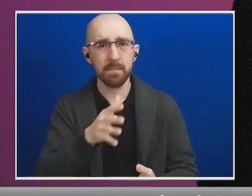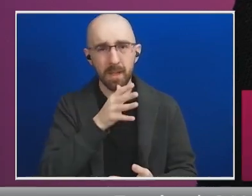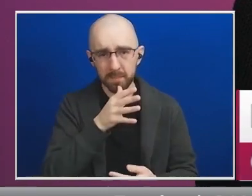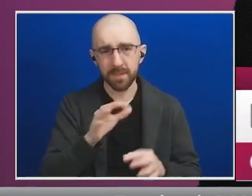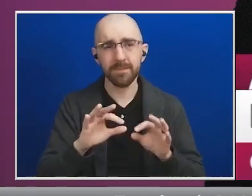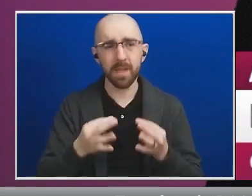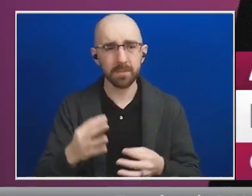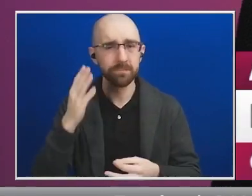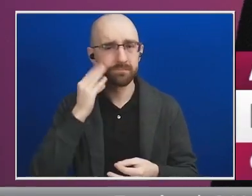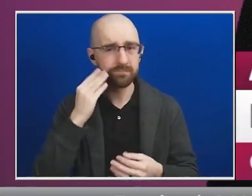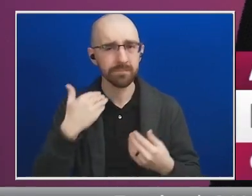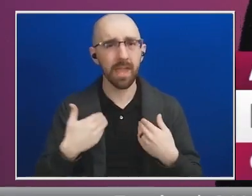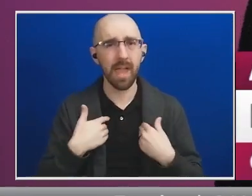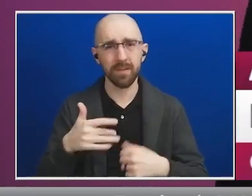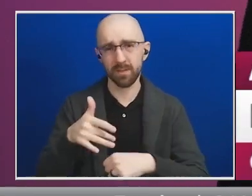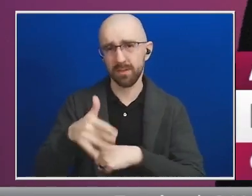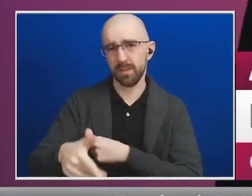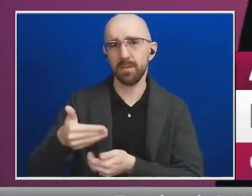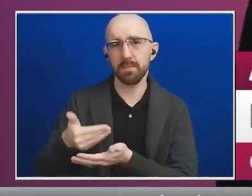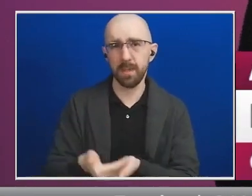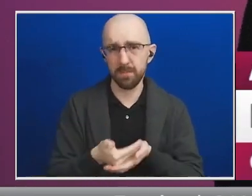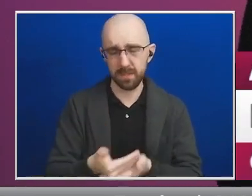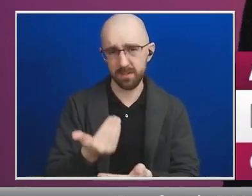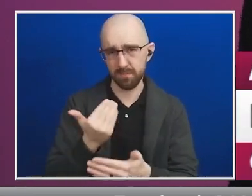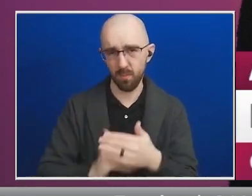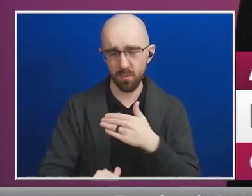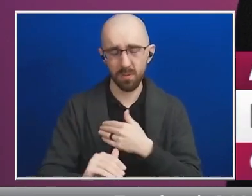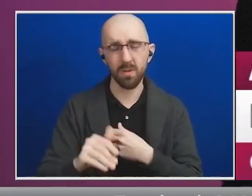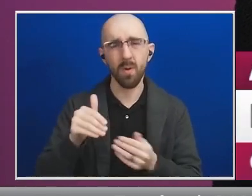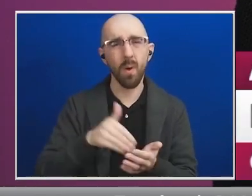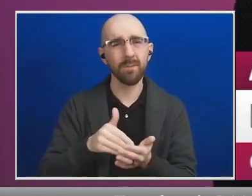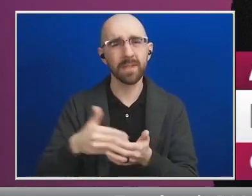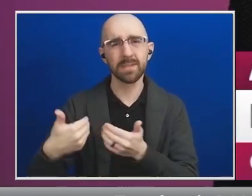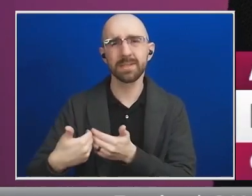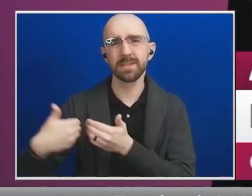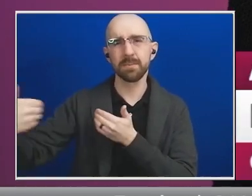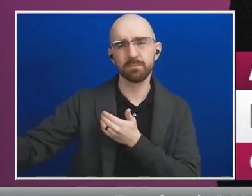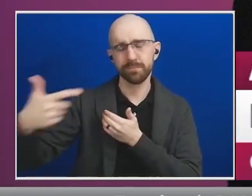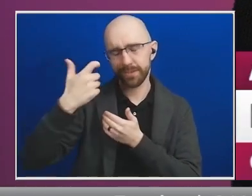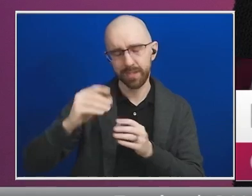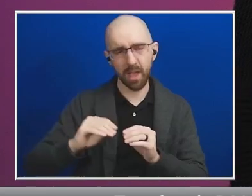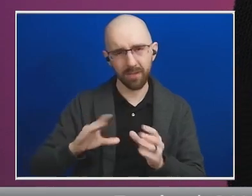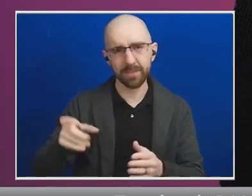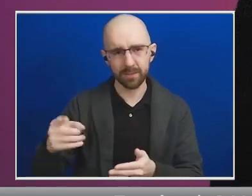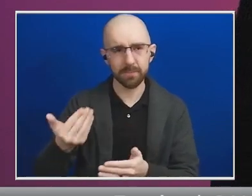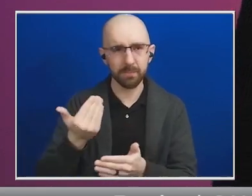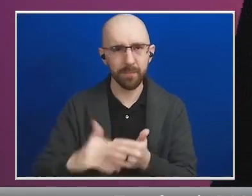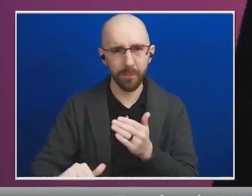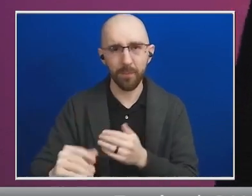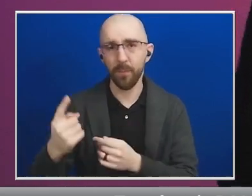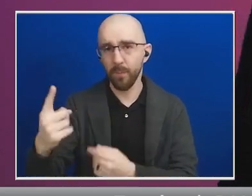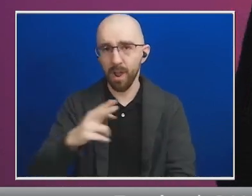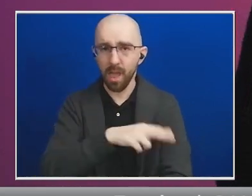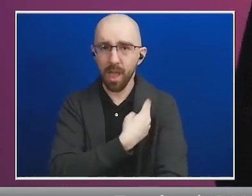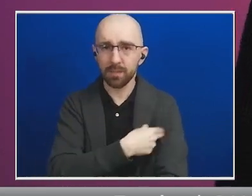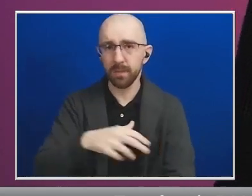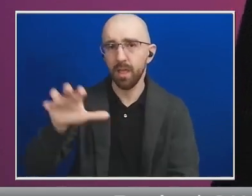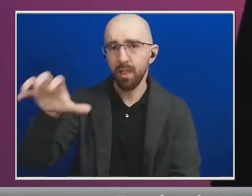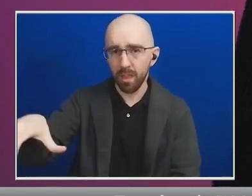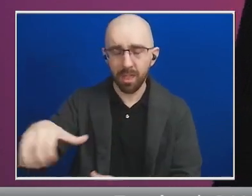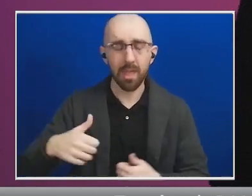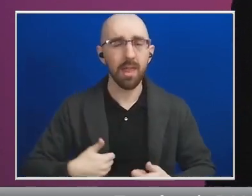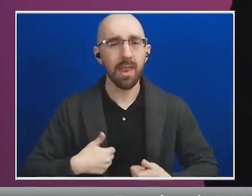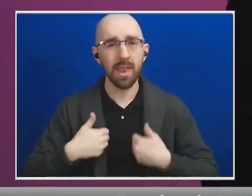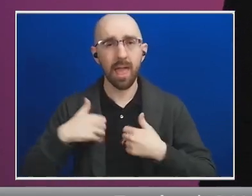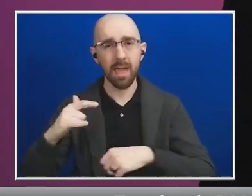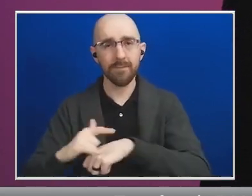premature baby, oftentimes you're separated because obviously he was born at one hospital and then was life-flighted over to the University